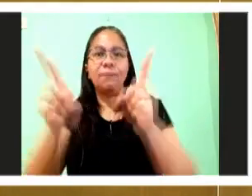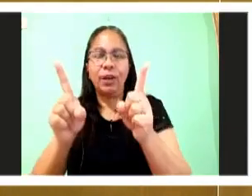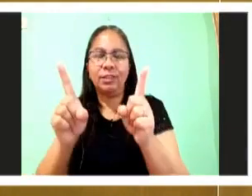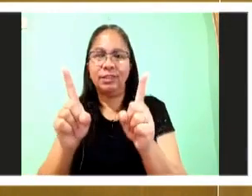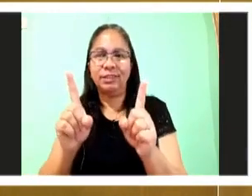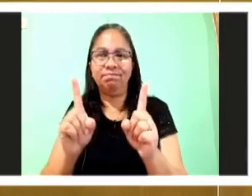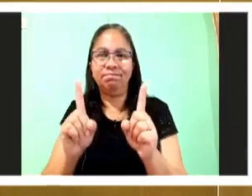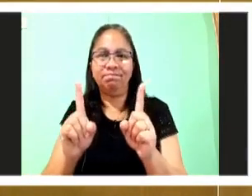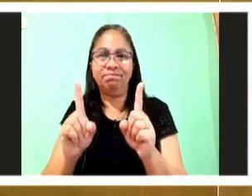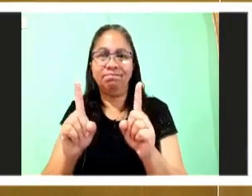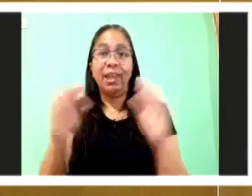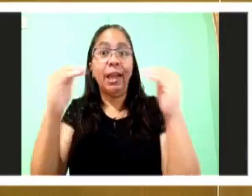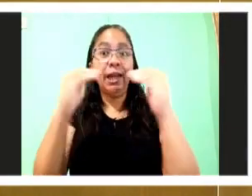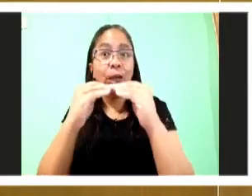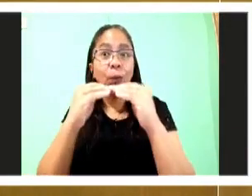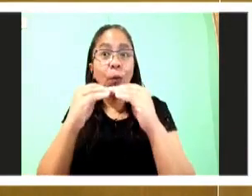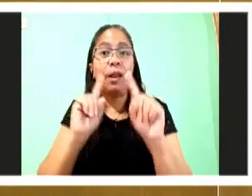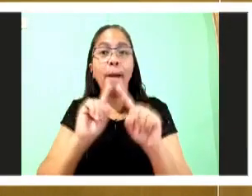Equal but?